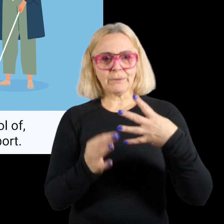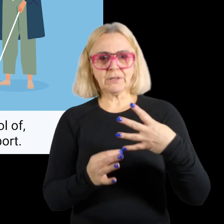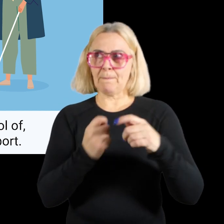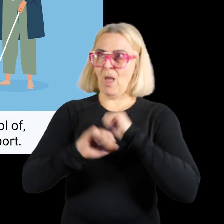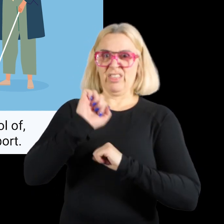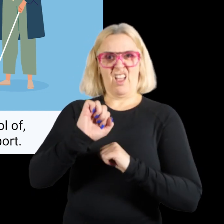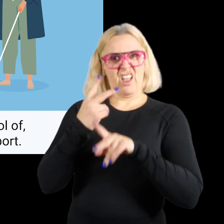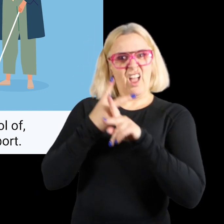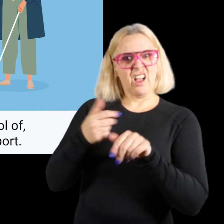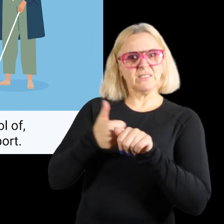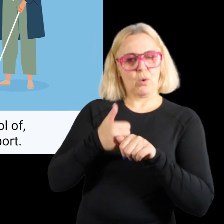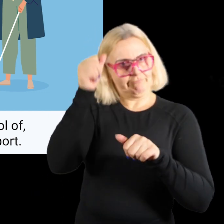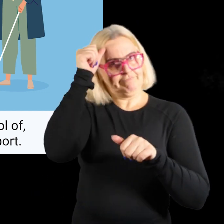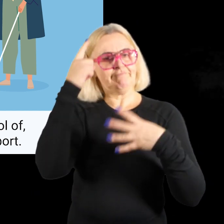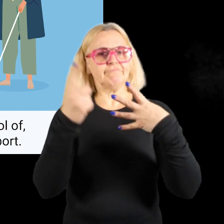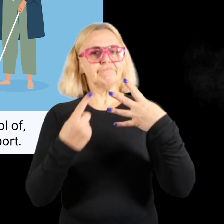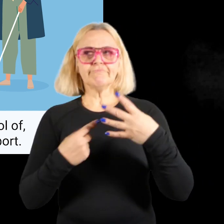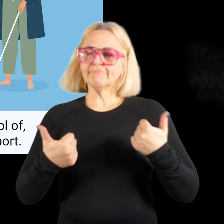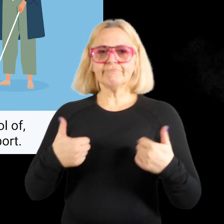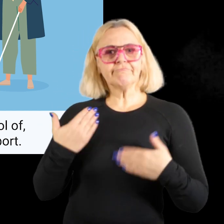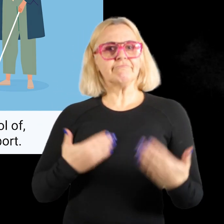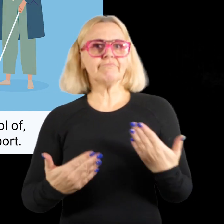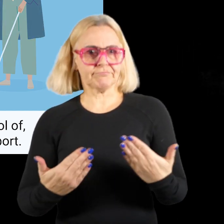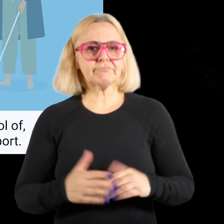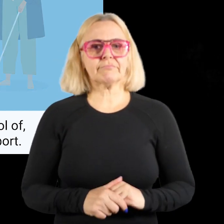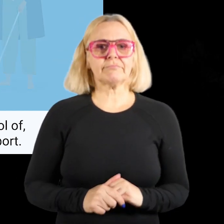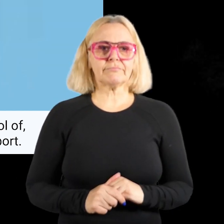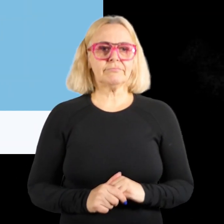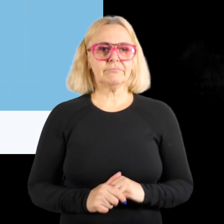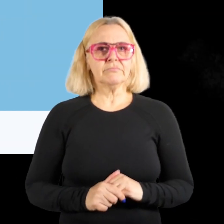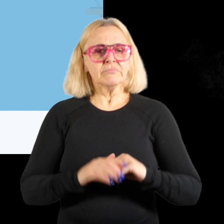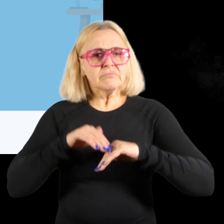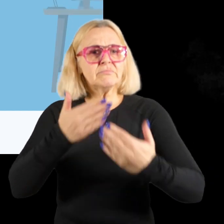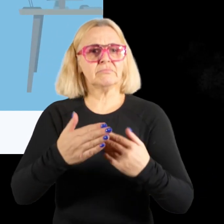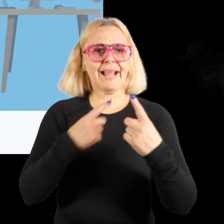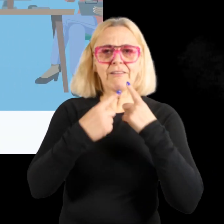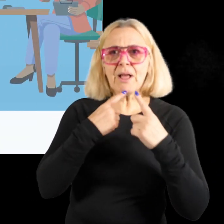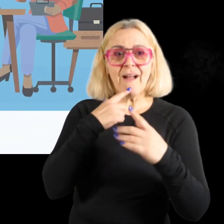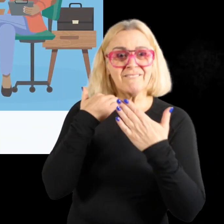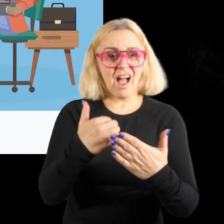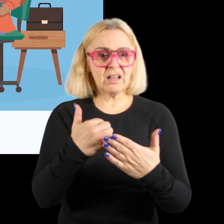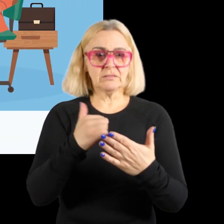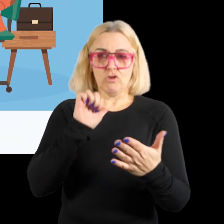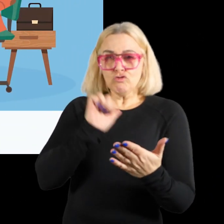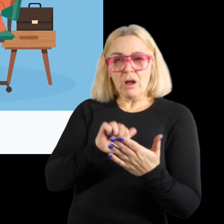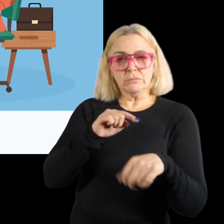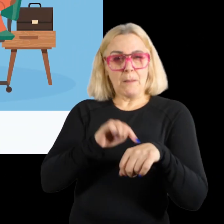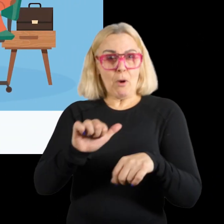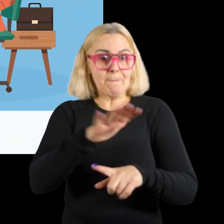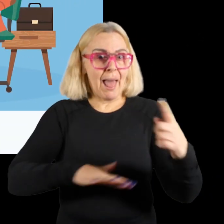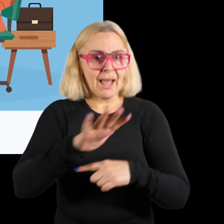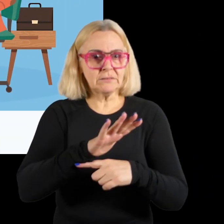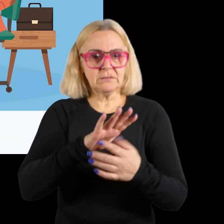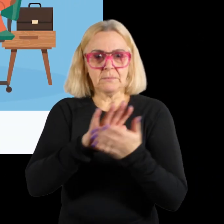be in control of and make informed choices about their care and support. Provided at the right time and place, it can enable people